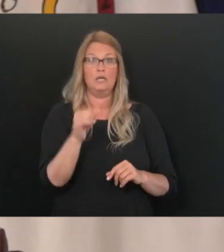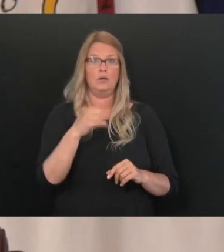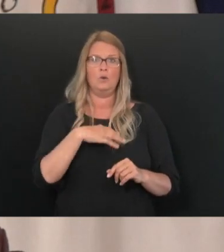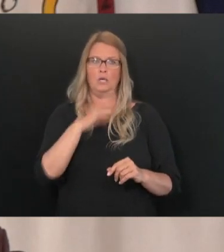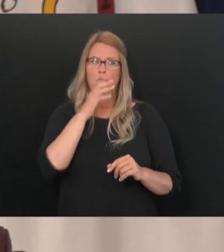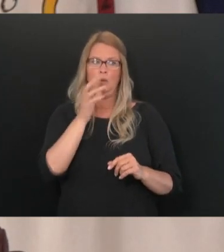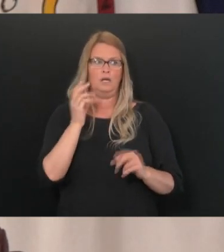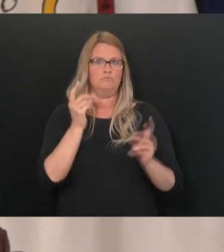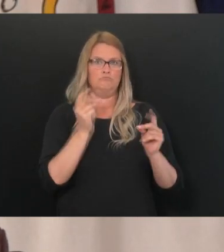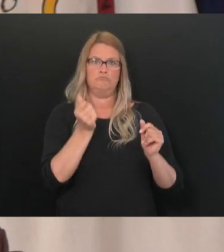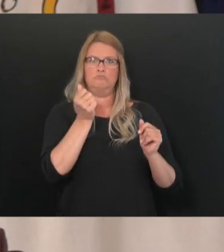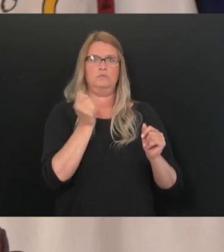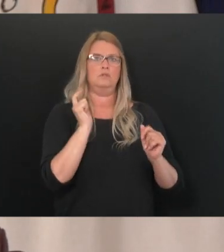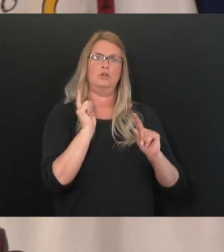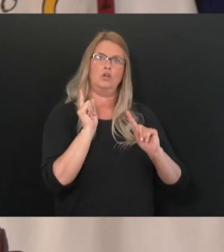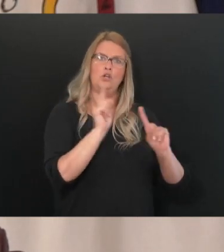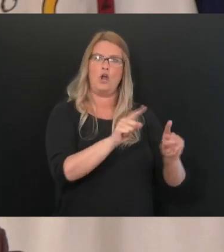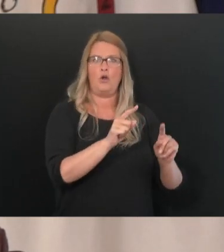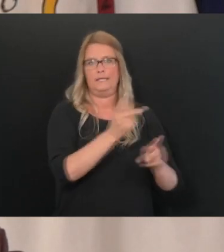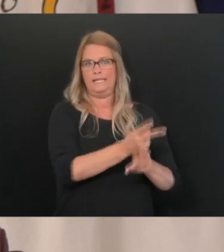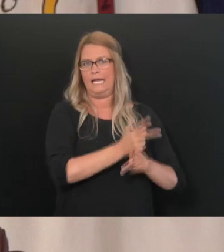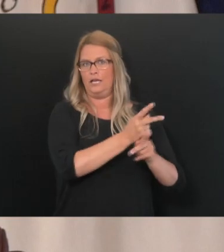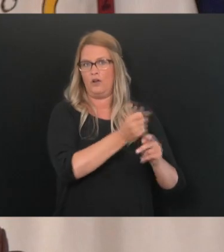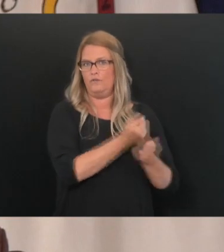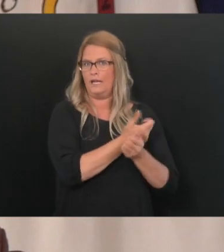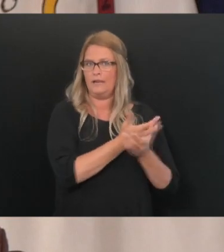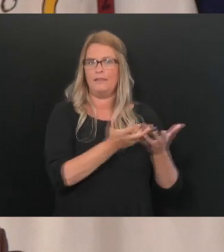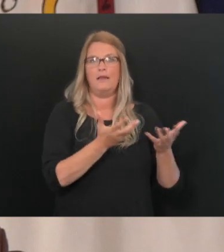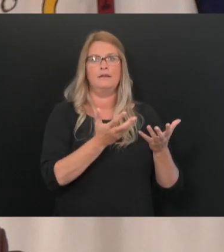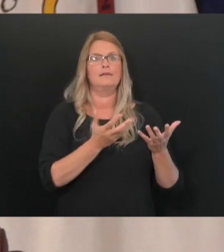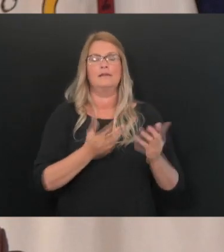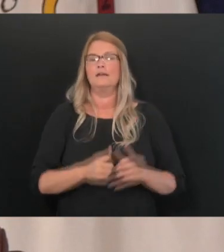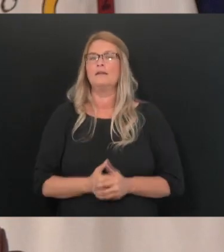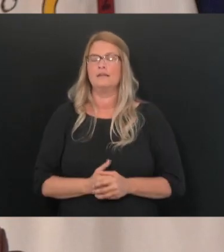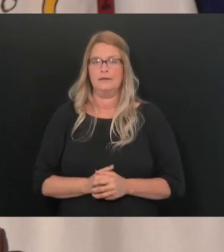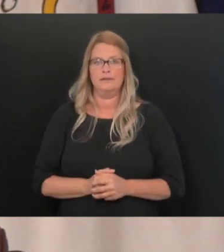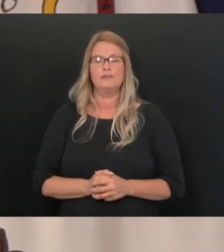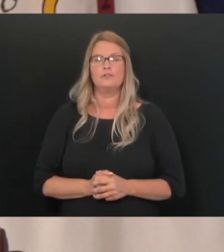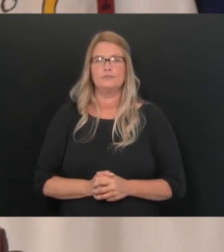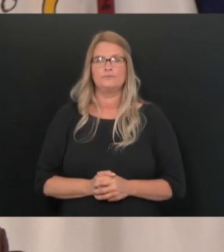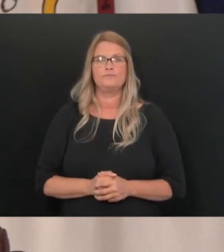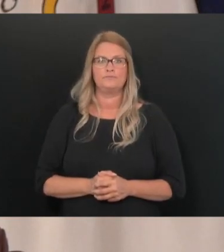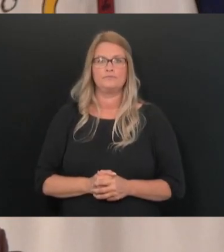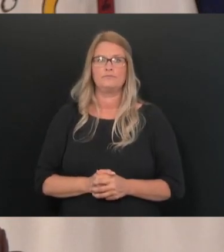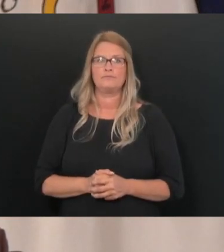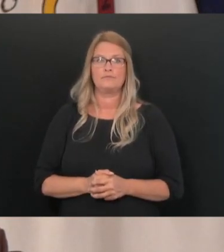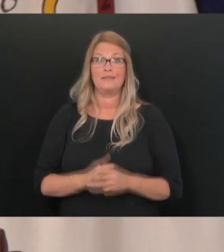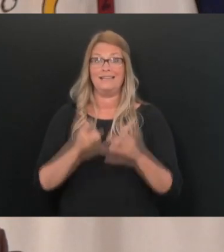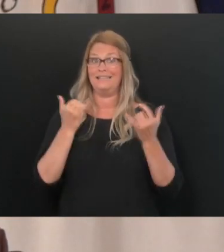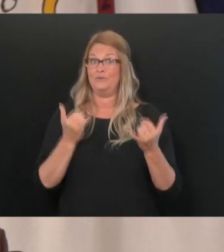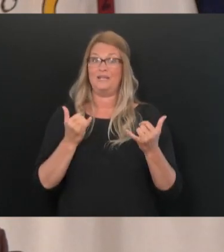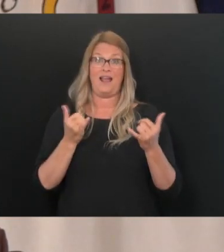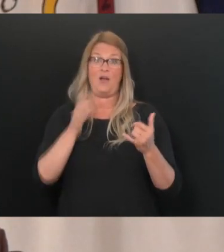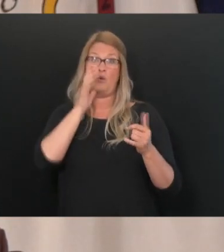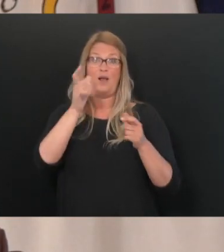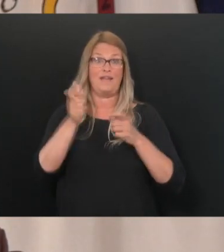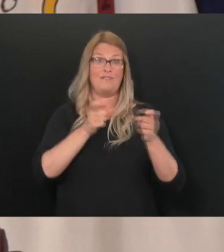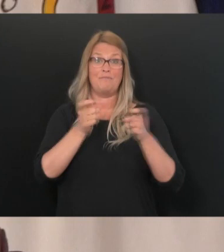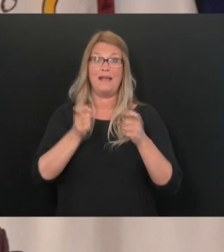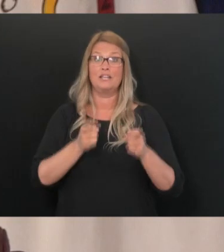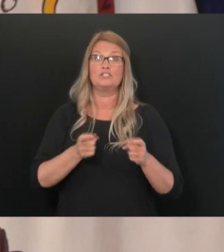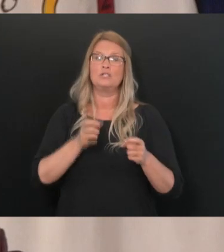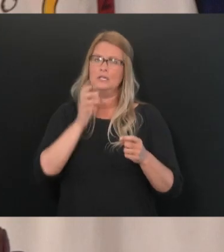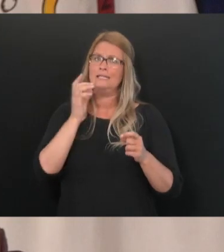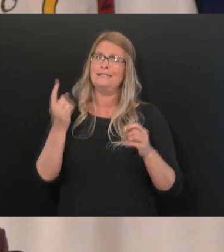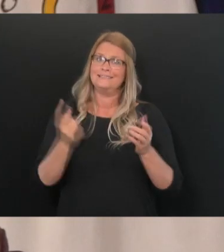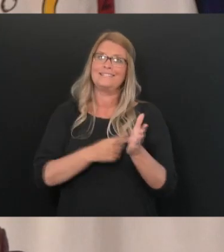fire as we're trying to live with this terrible disease now, and we're just going to have to some way manage it, and know the seas will be